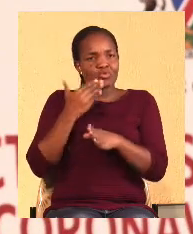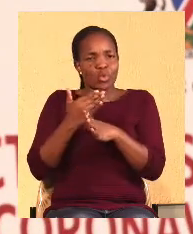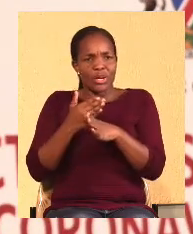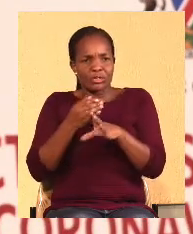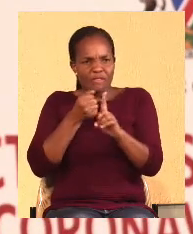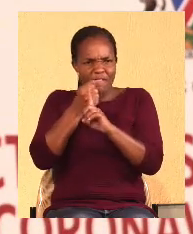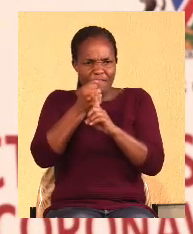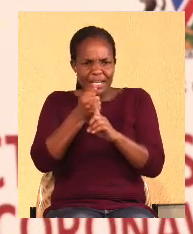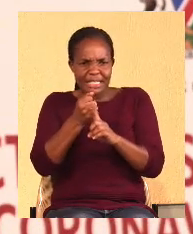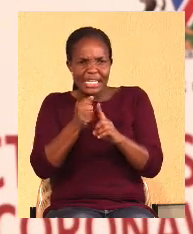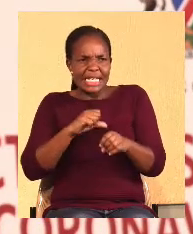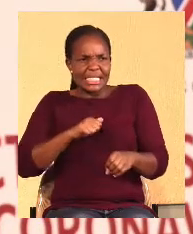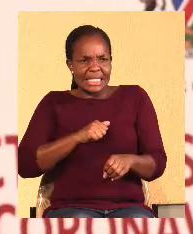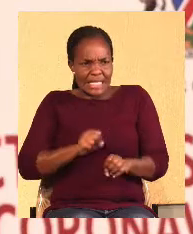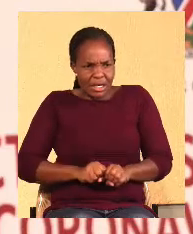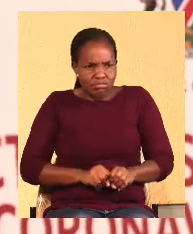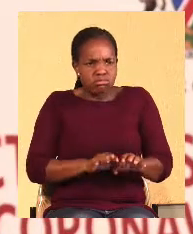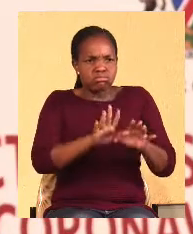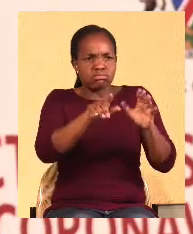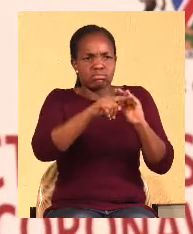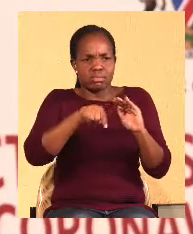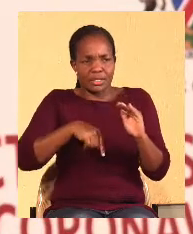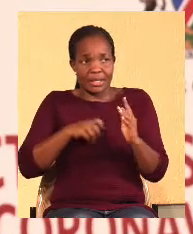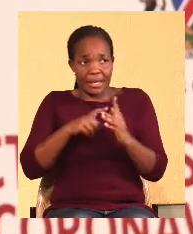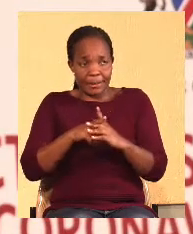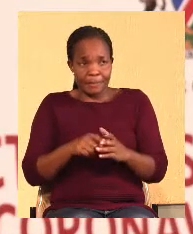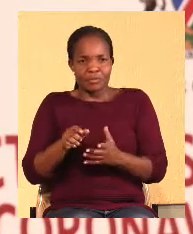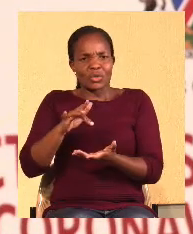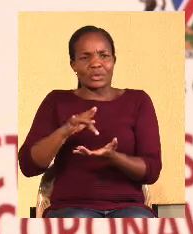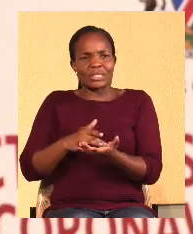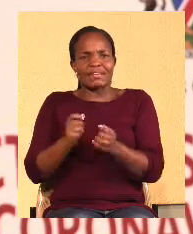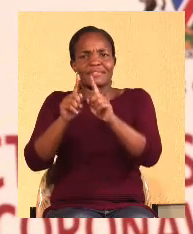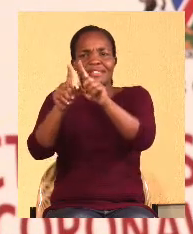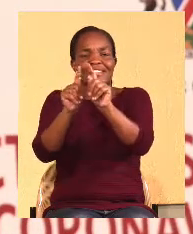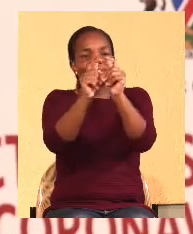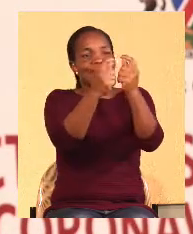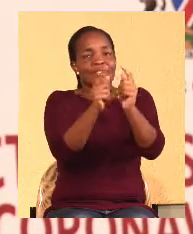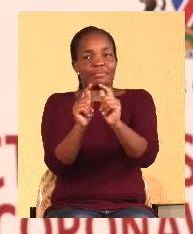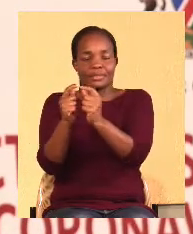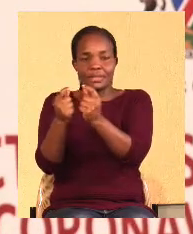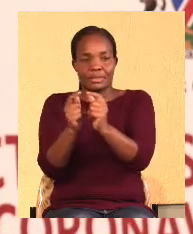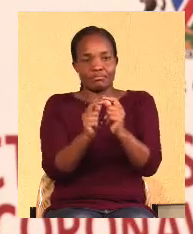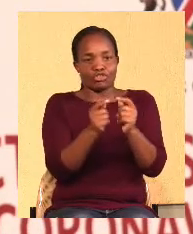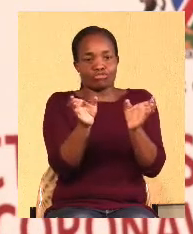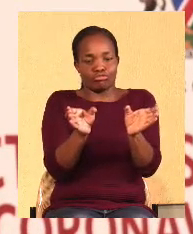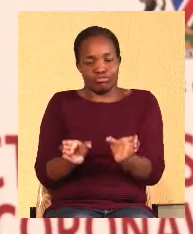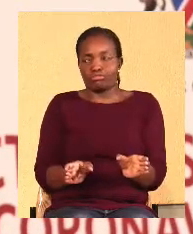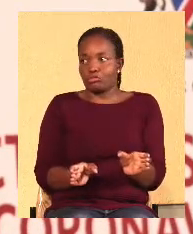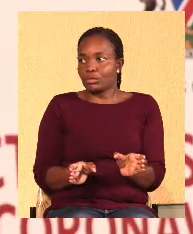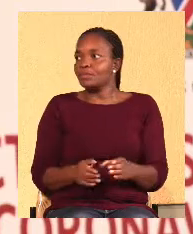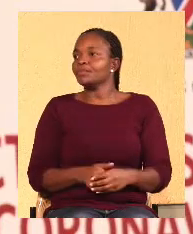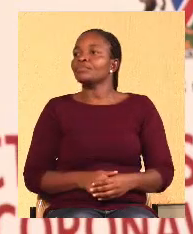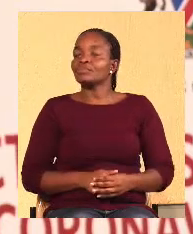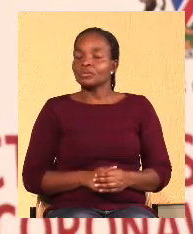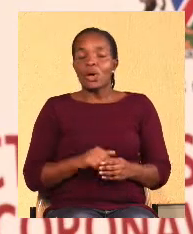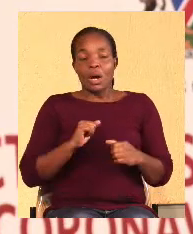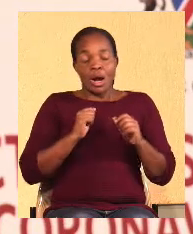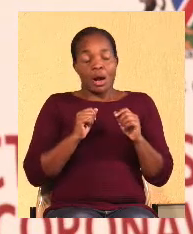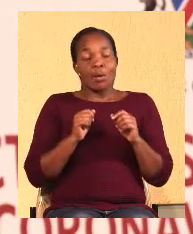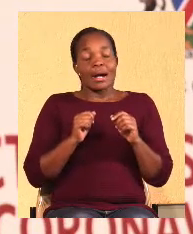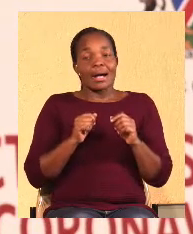diseases outbreaks in the country. The center has various teams, and the hotline center is just one of them. The